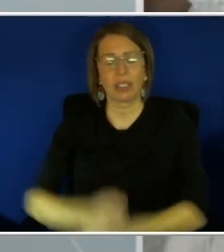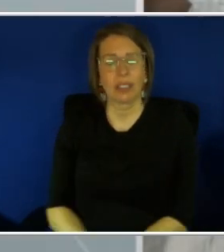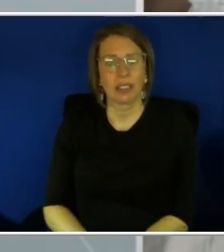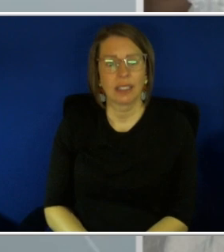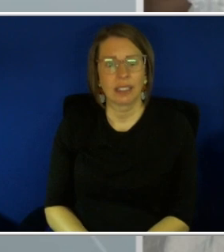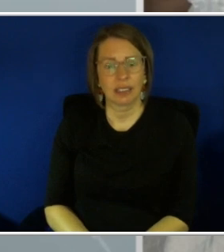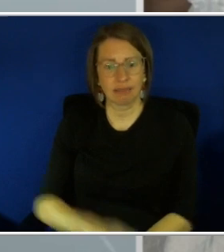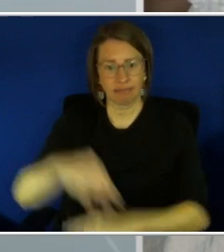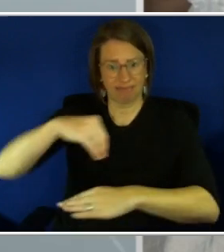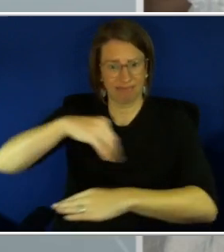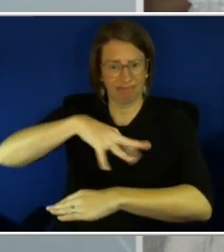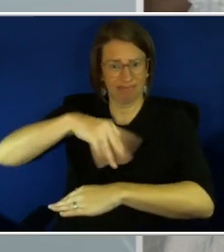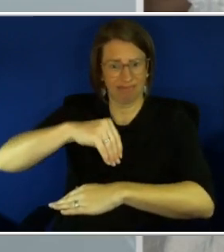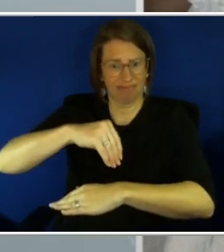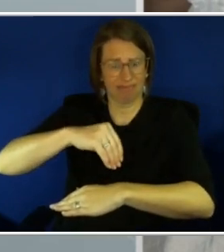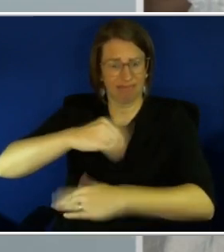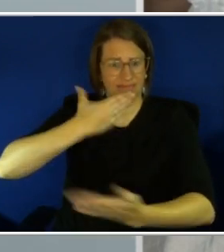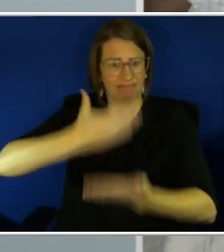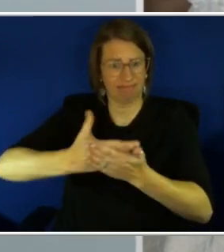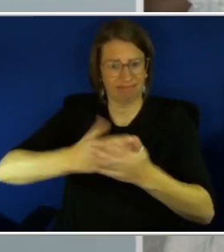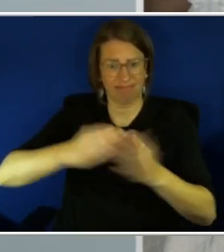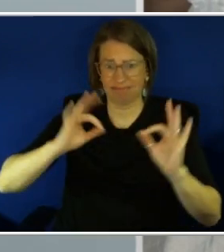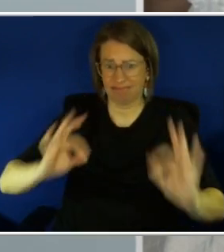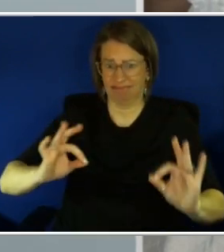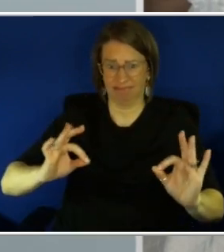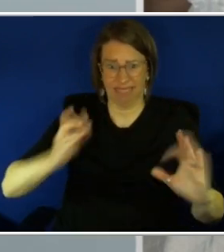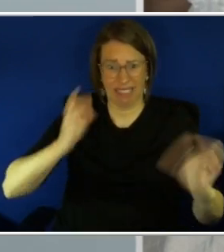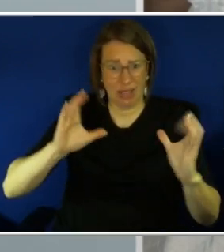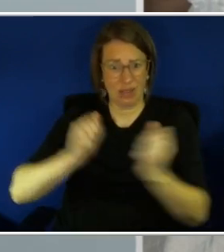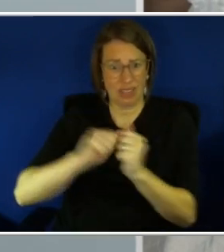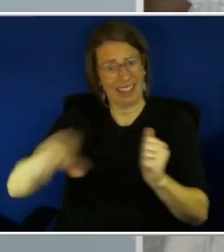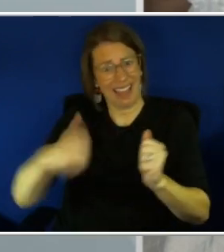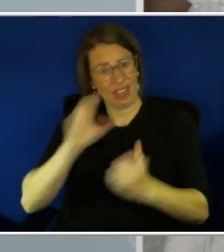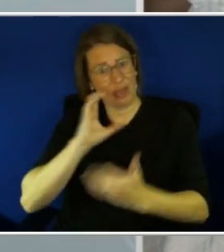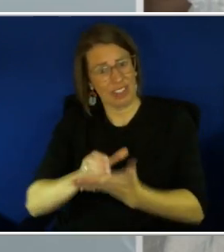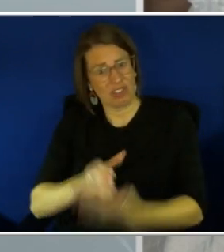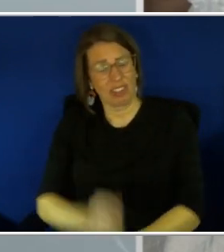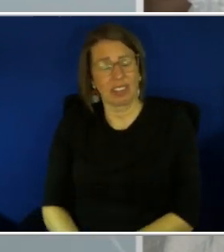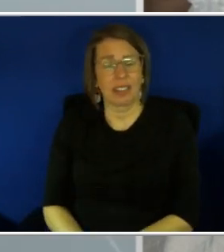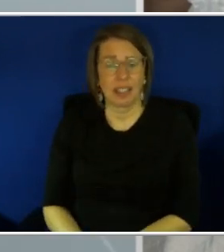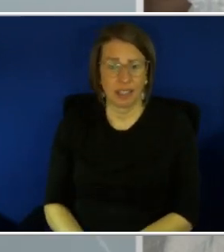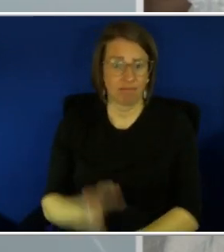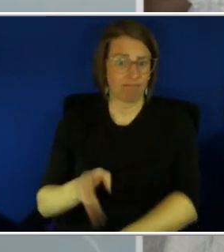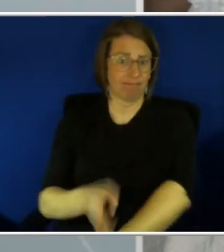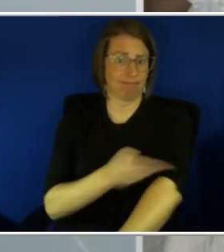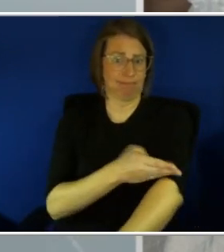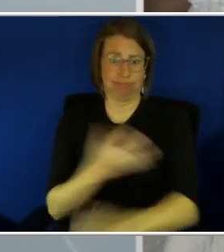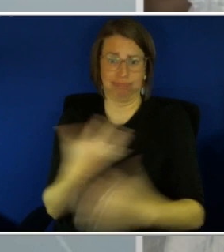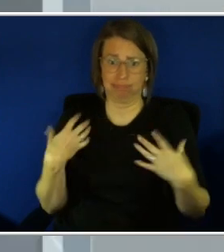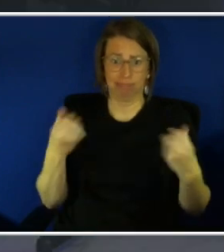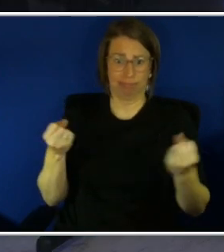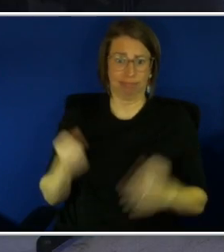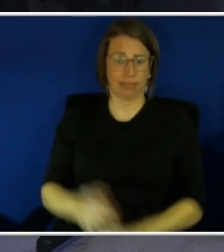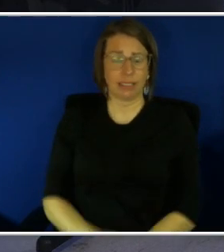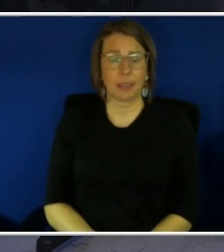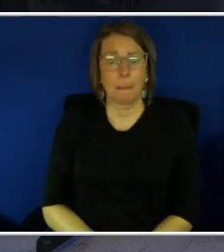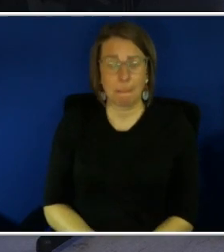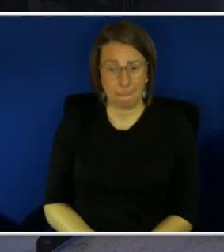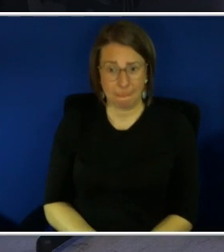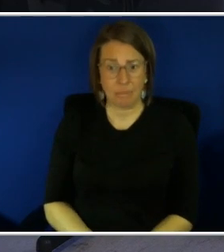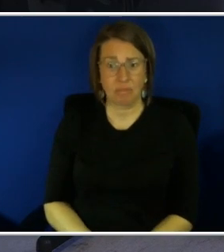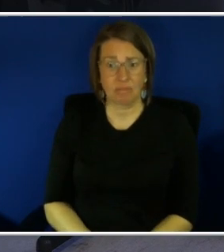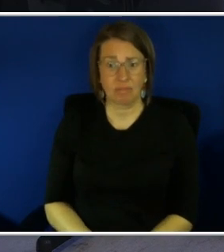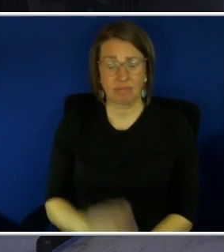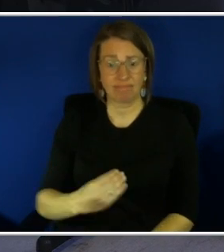million compared to the other picture. It's much better than before, and Yeah. I think most importantly, it very much filled me with